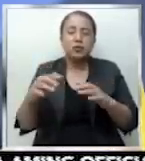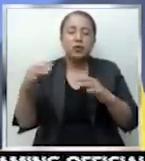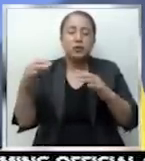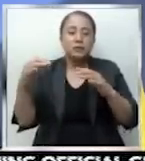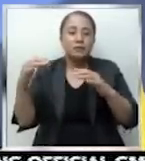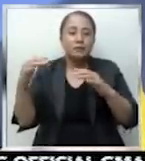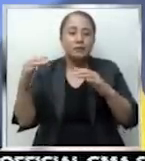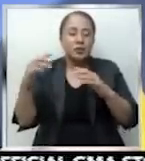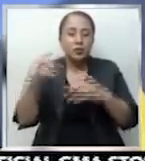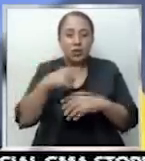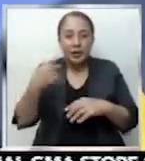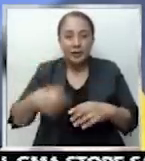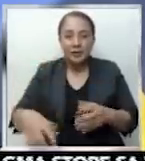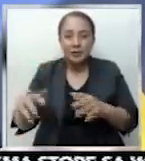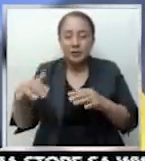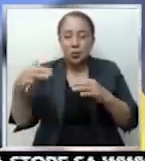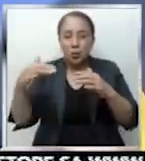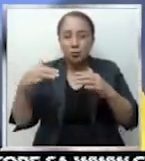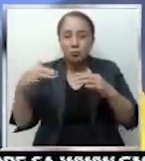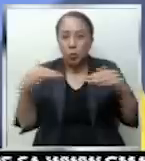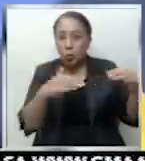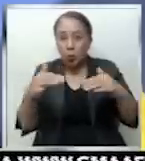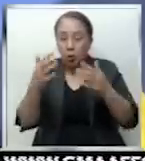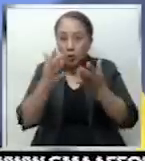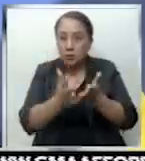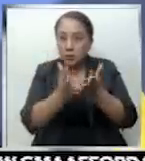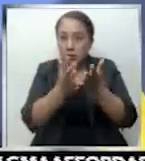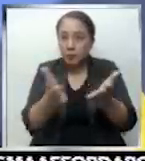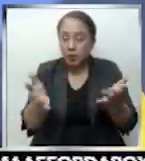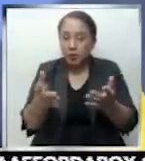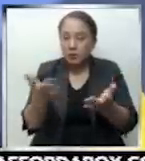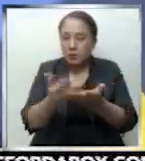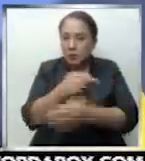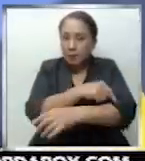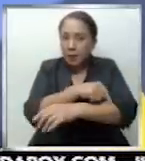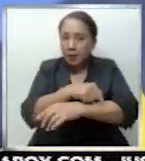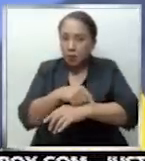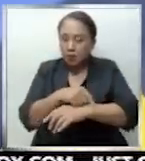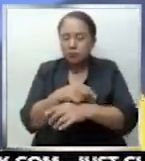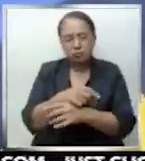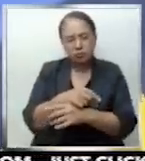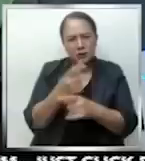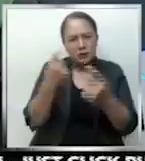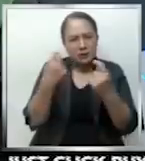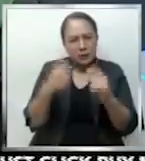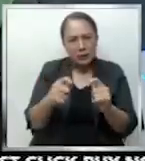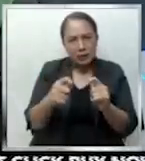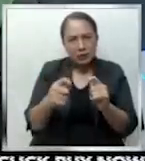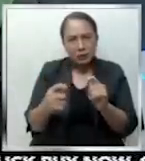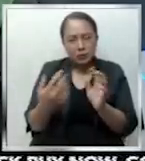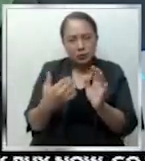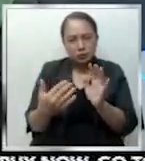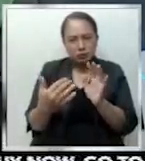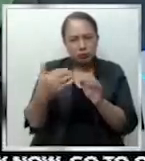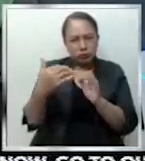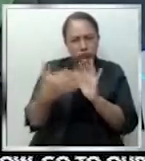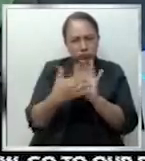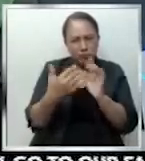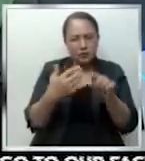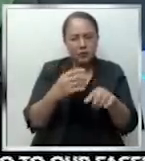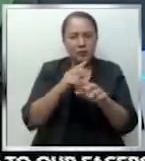near Pag-asa Island, and that's well within Philippine territory. Are they trying to taunt the Philippines and its allies,